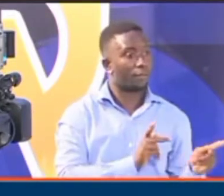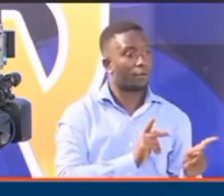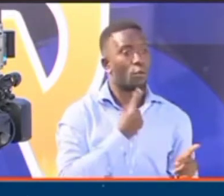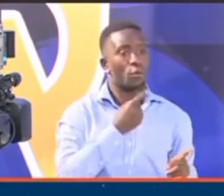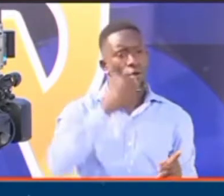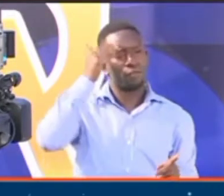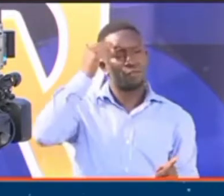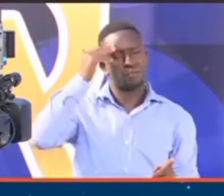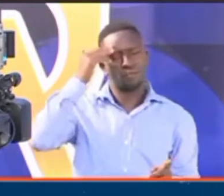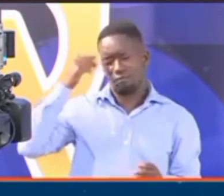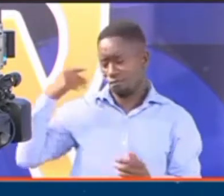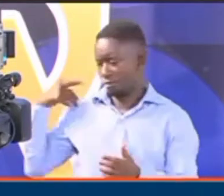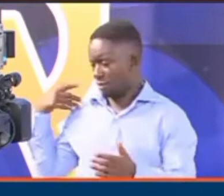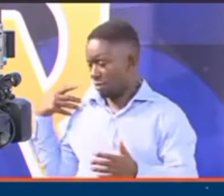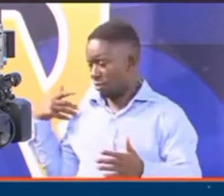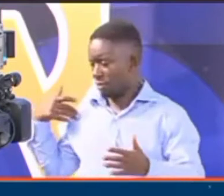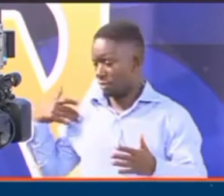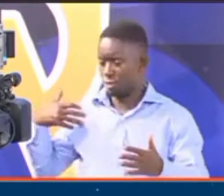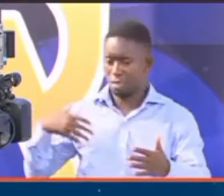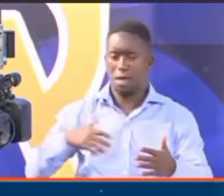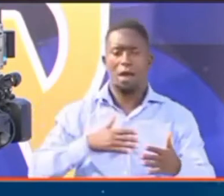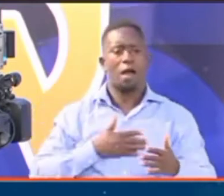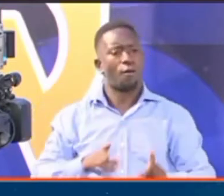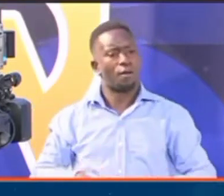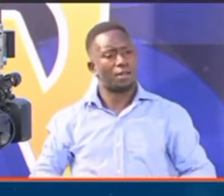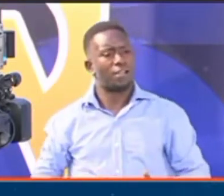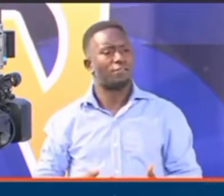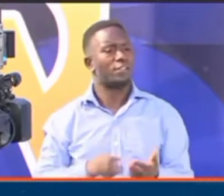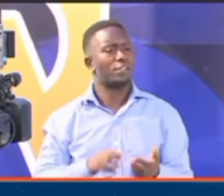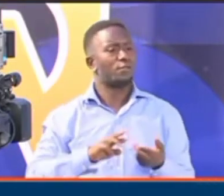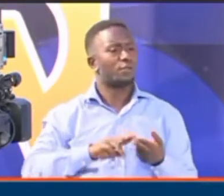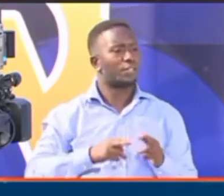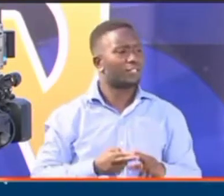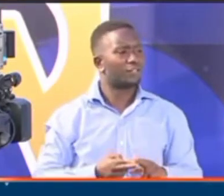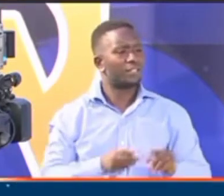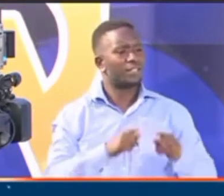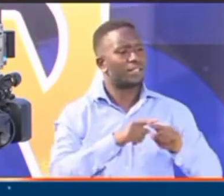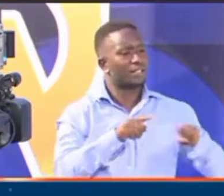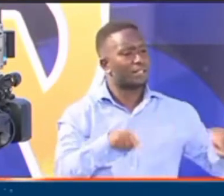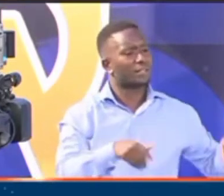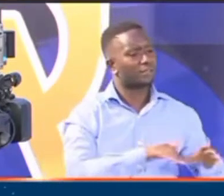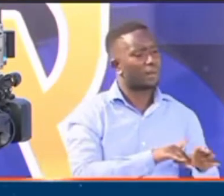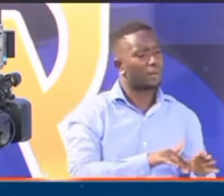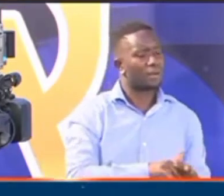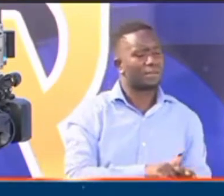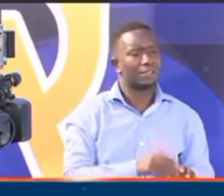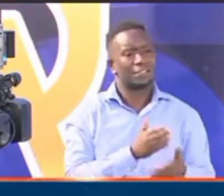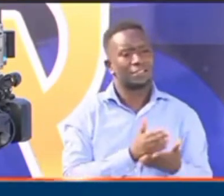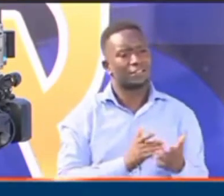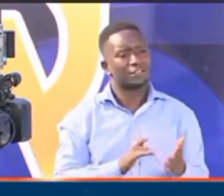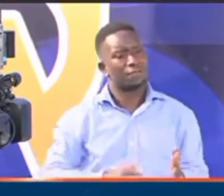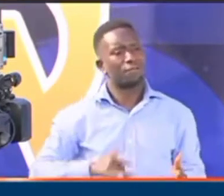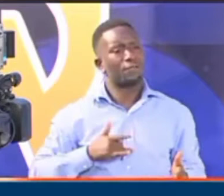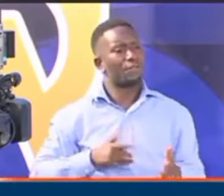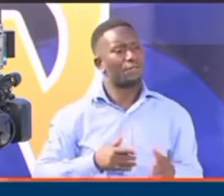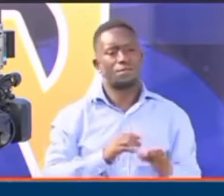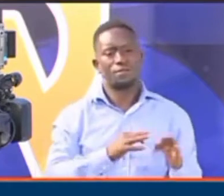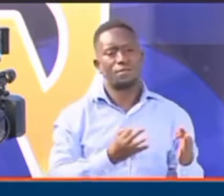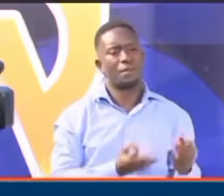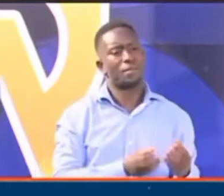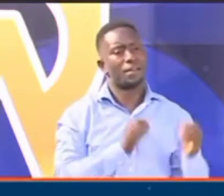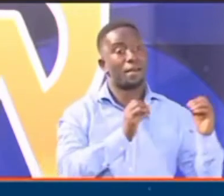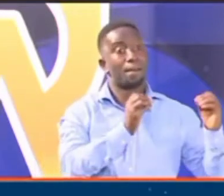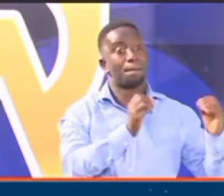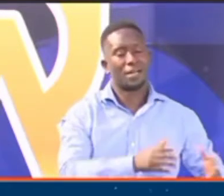our lives. Relatives could be classmates, but some of them don't feel like family as much as the 26 you see here